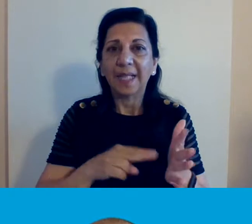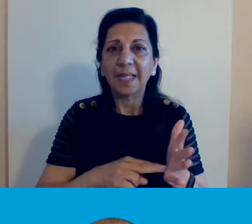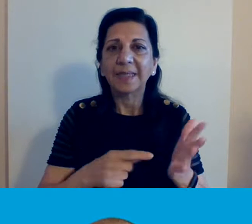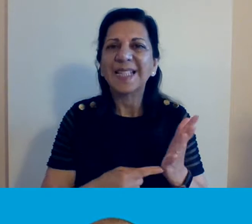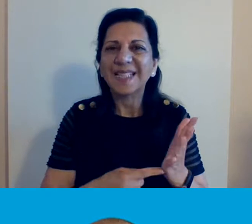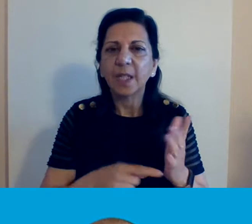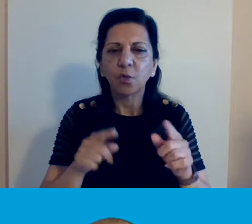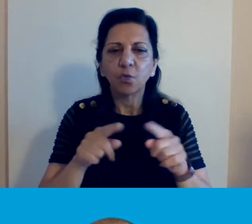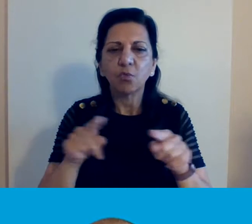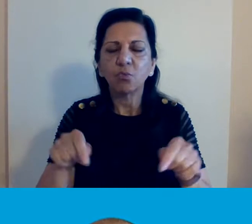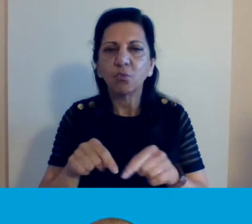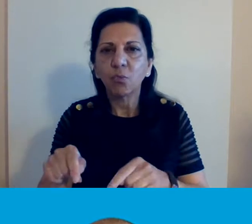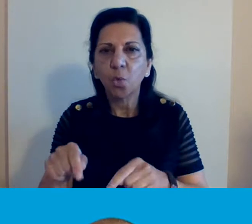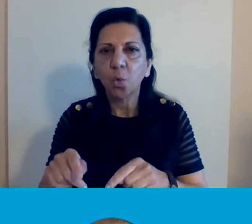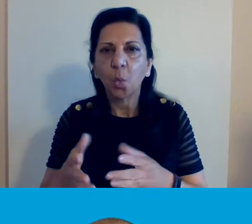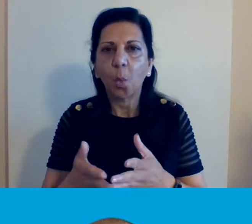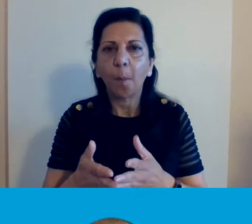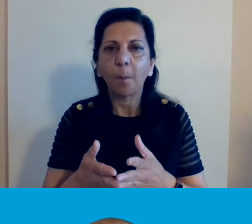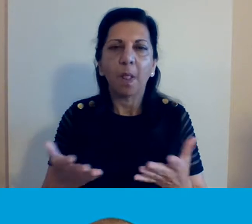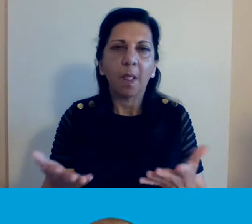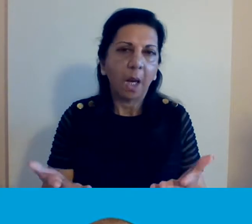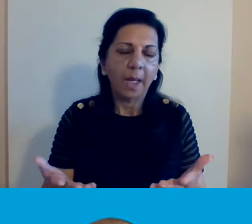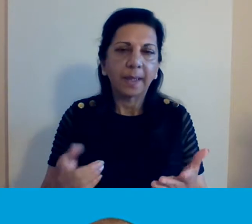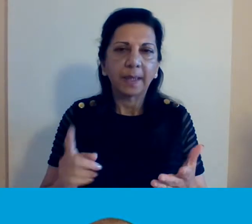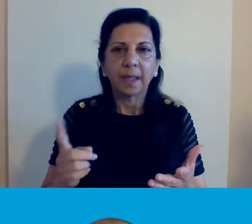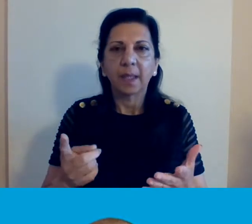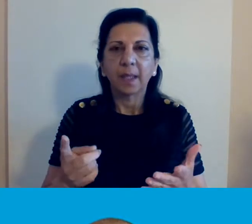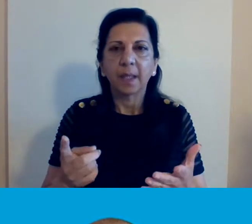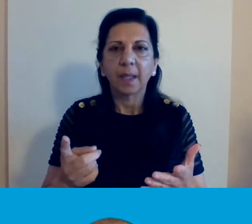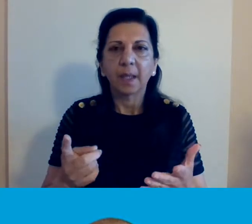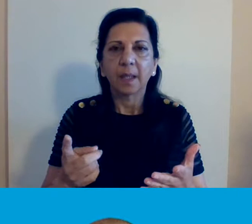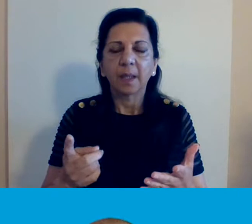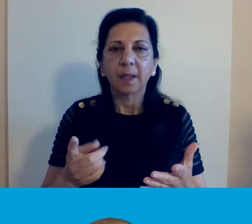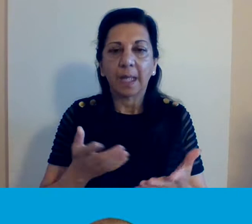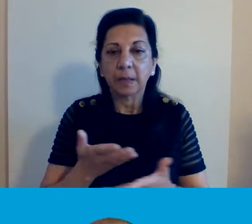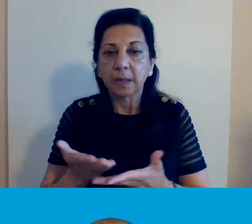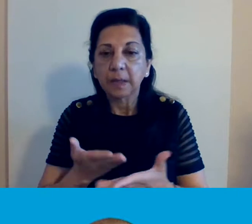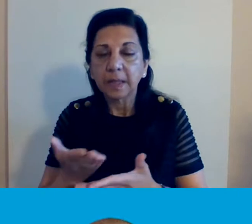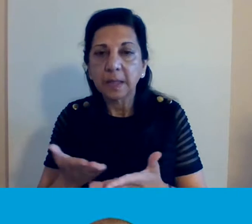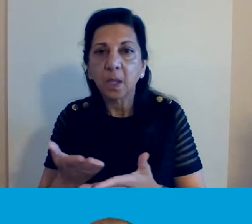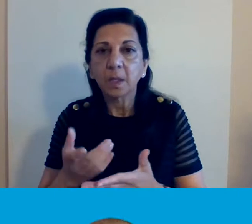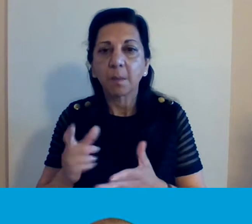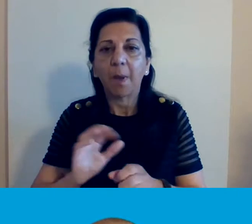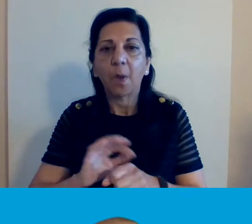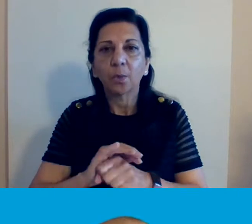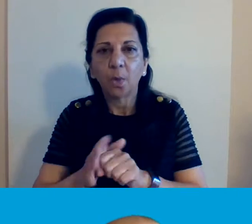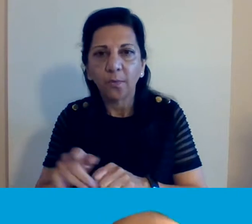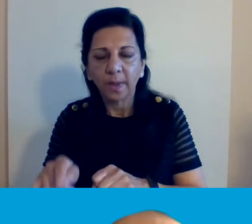concerns regarding any of the procedures or anything to do with COVID, that we will respond to them.